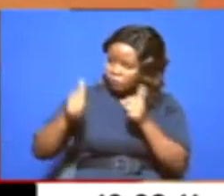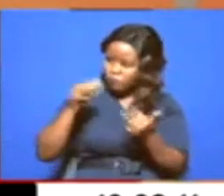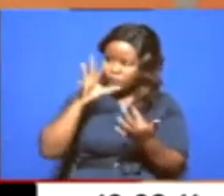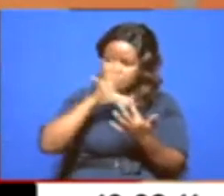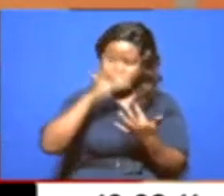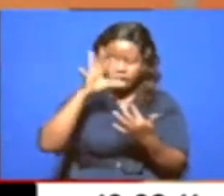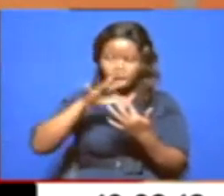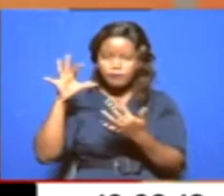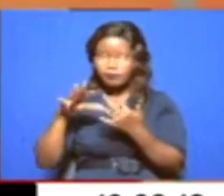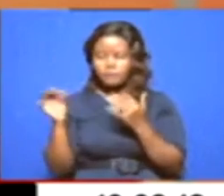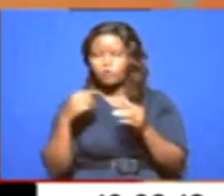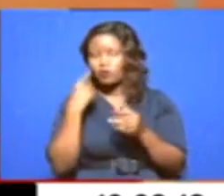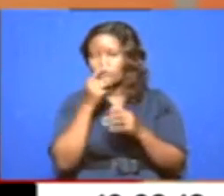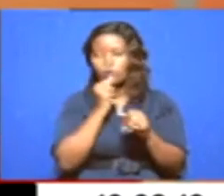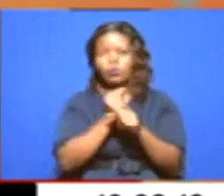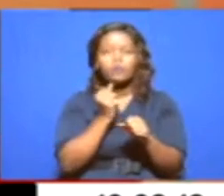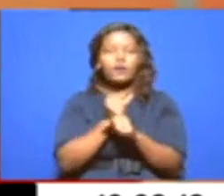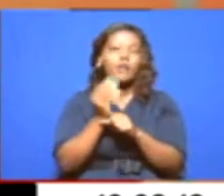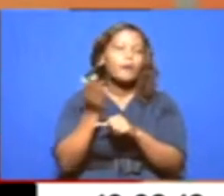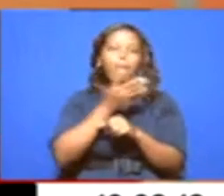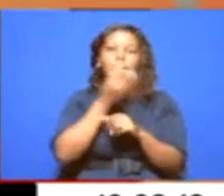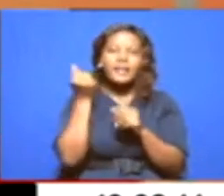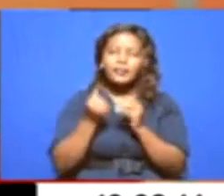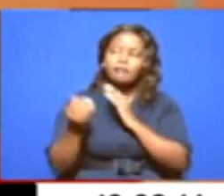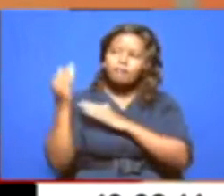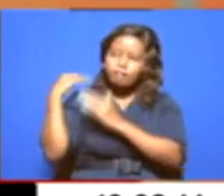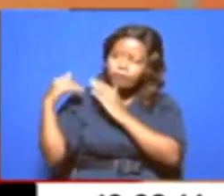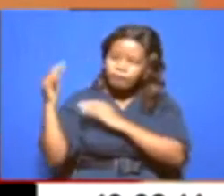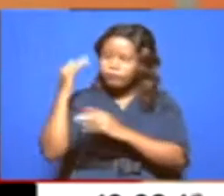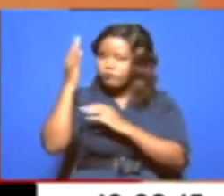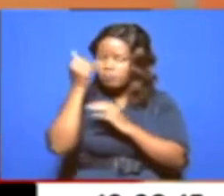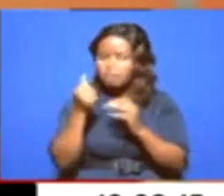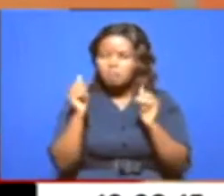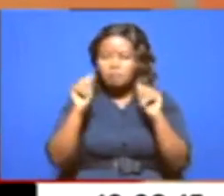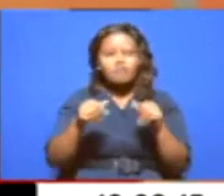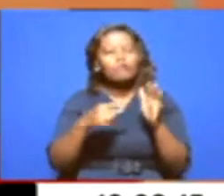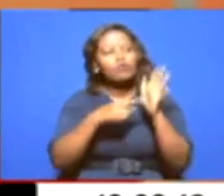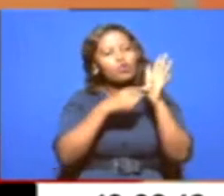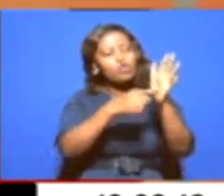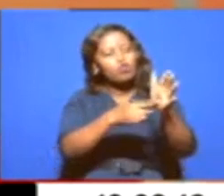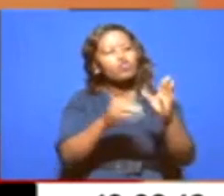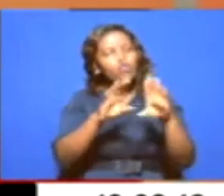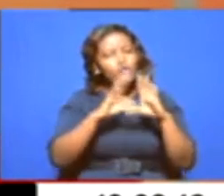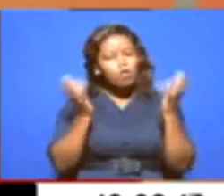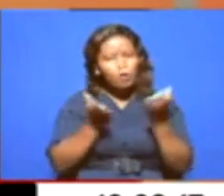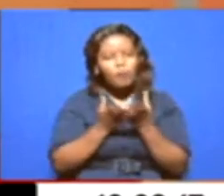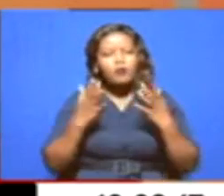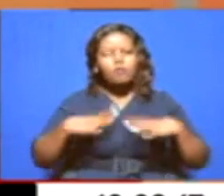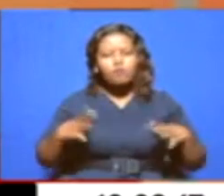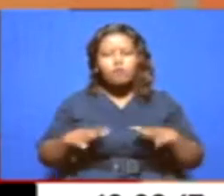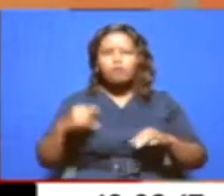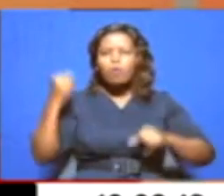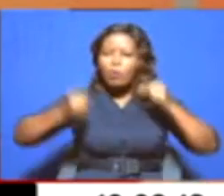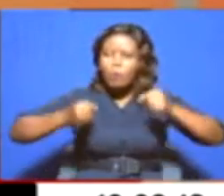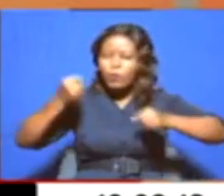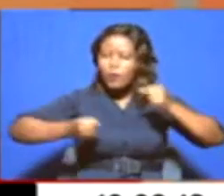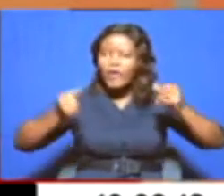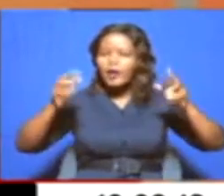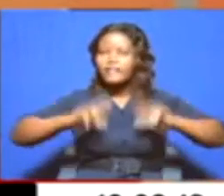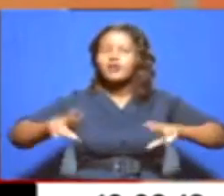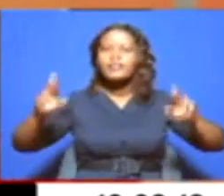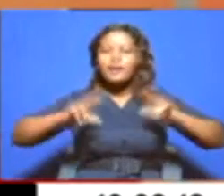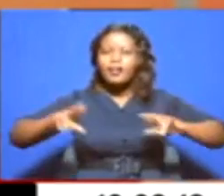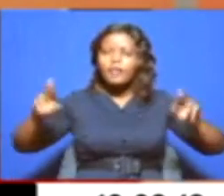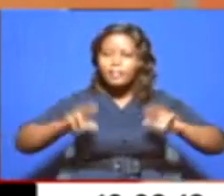the cross-country series during those days, so that they can parade and we show the world that our athletes, retired athletes, are also there, and we recognize